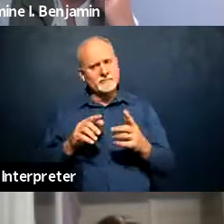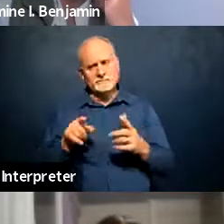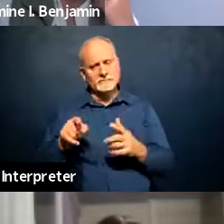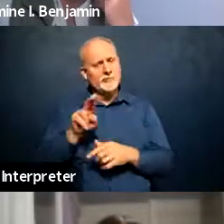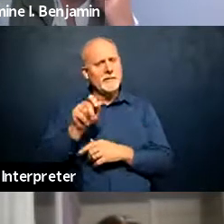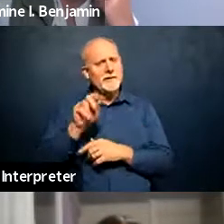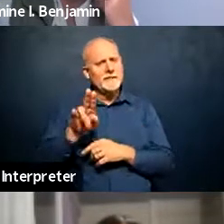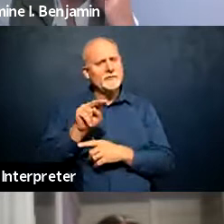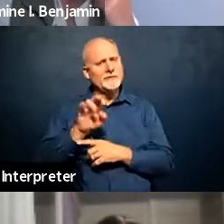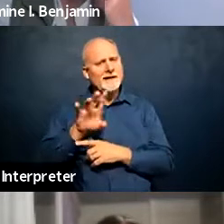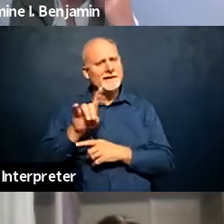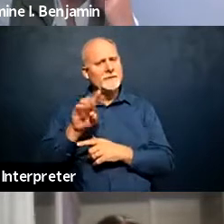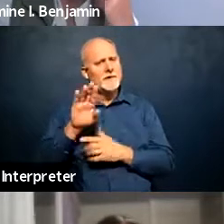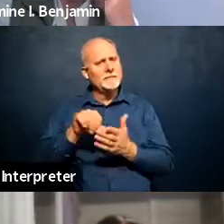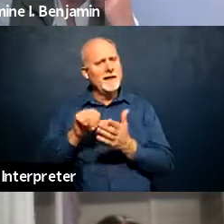UAB United website.